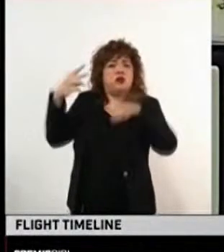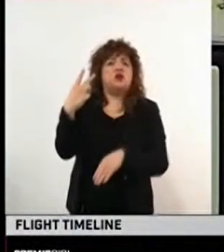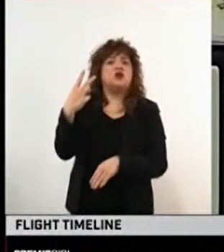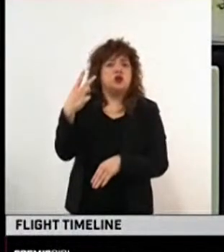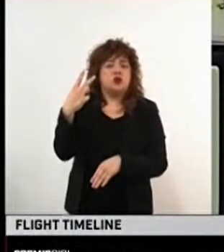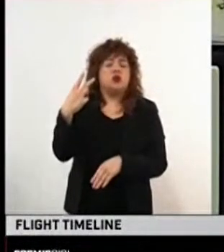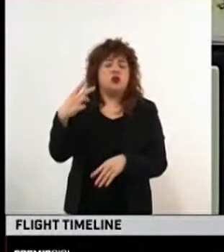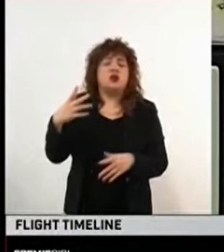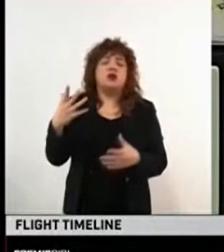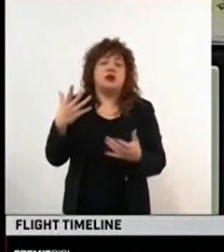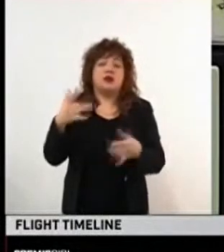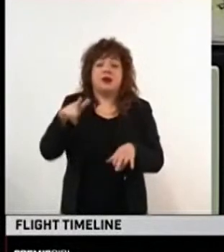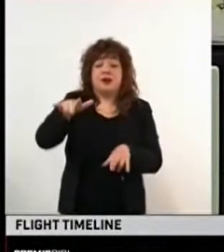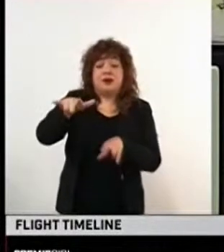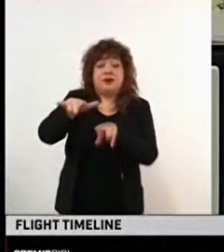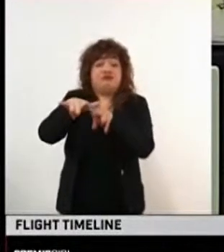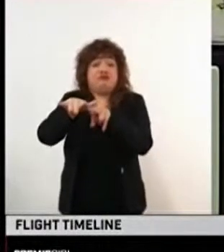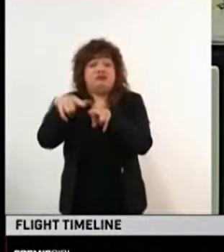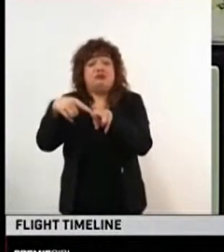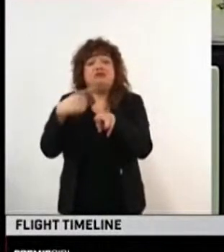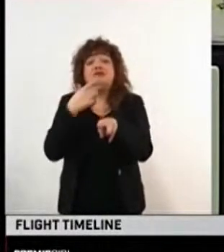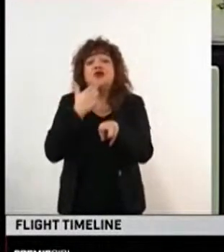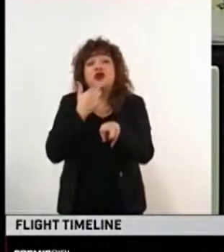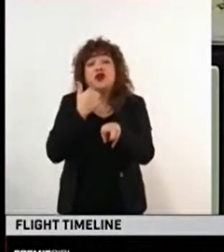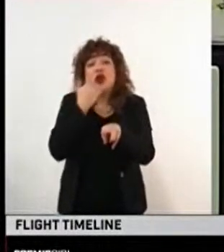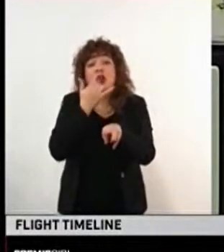as we get ready for this distinguishing feature of